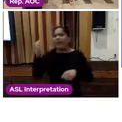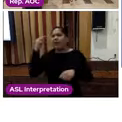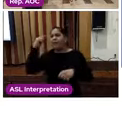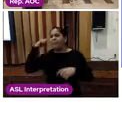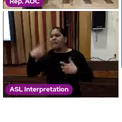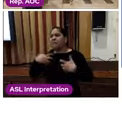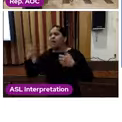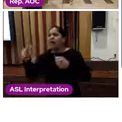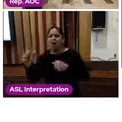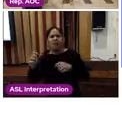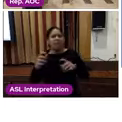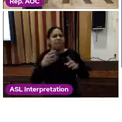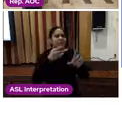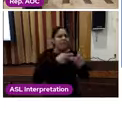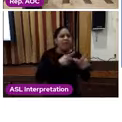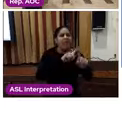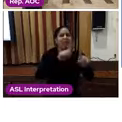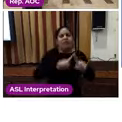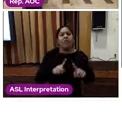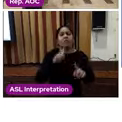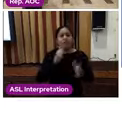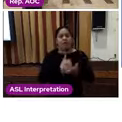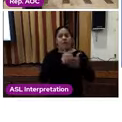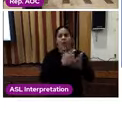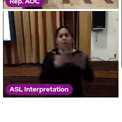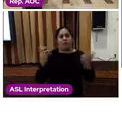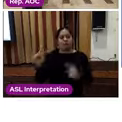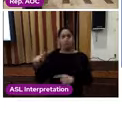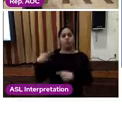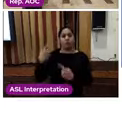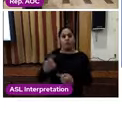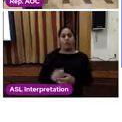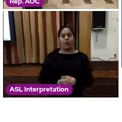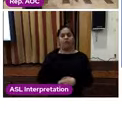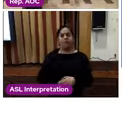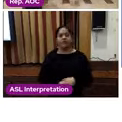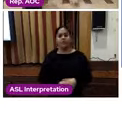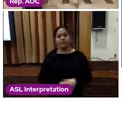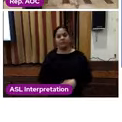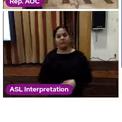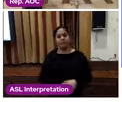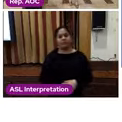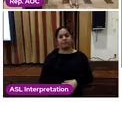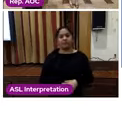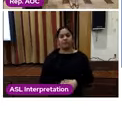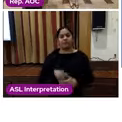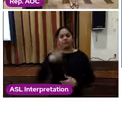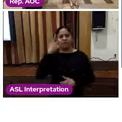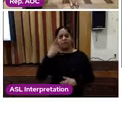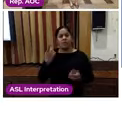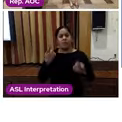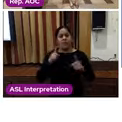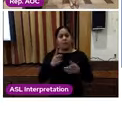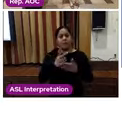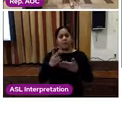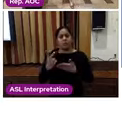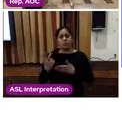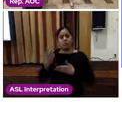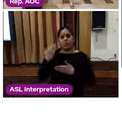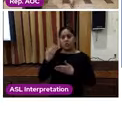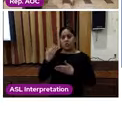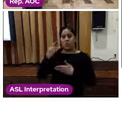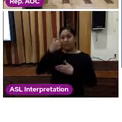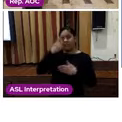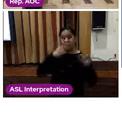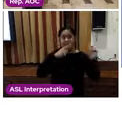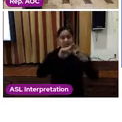have on the books so far. And so what we did 2 weeks ago, and this journey started about last year, was that we